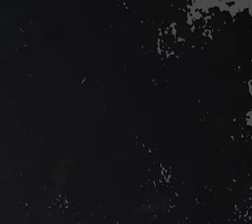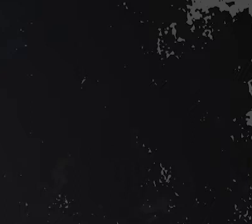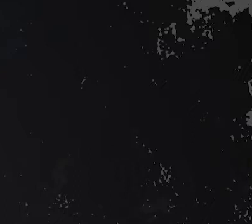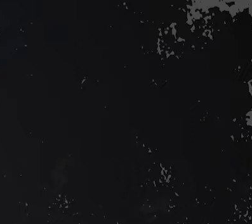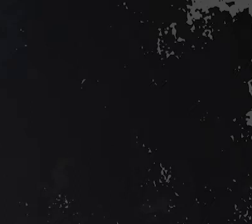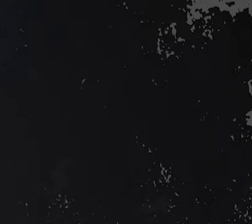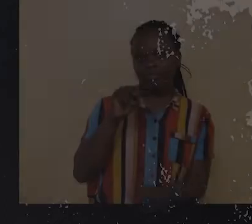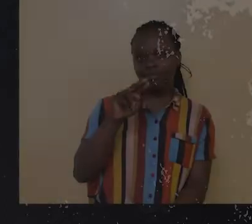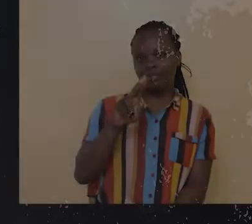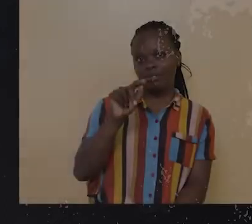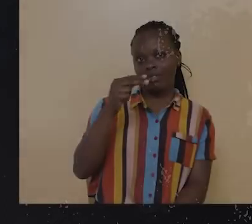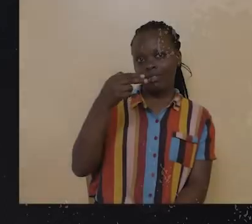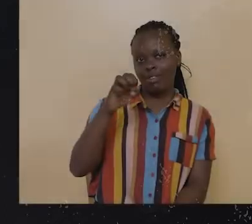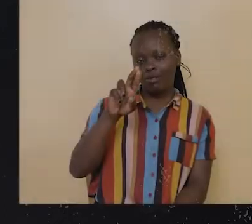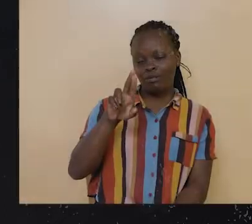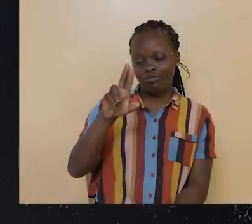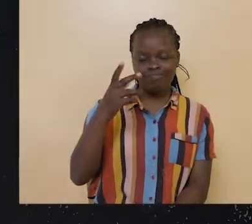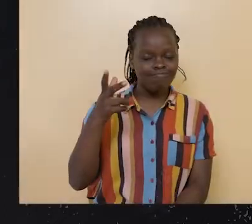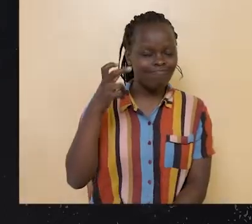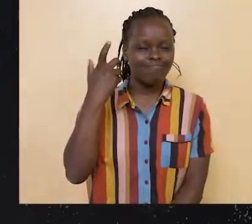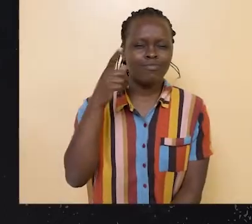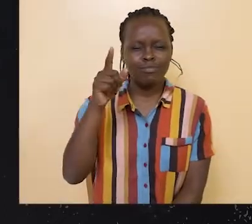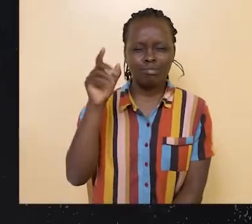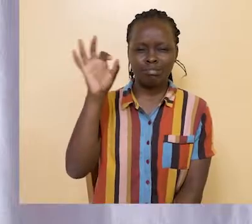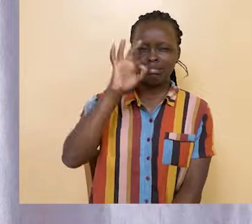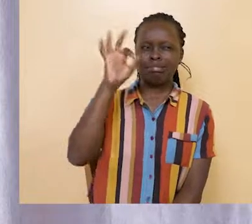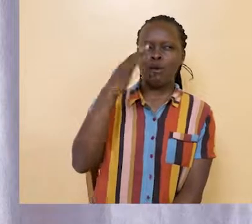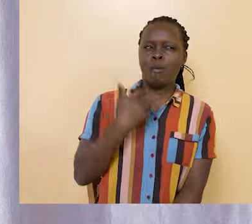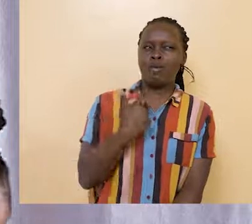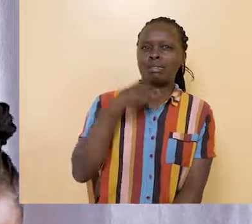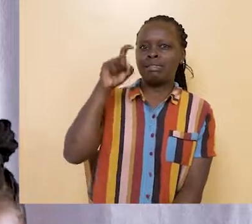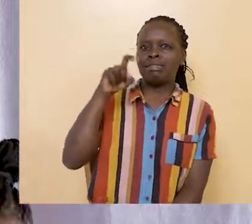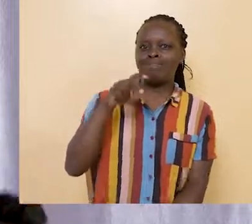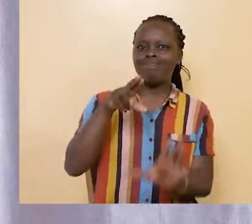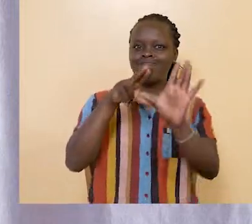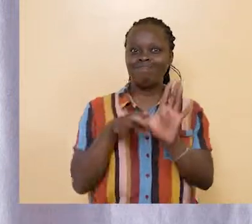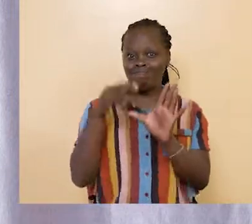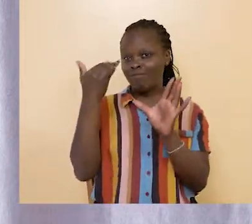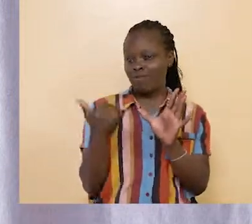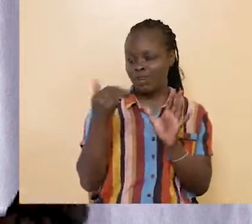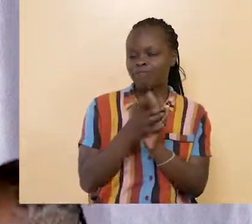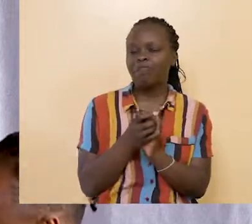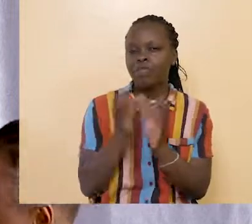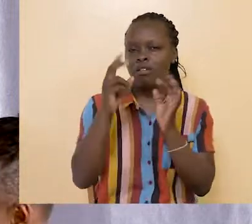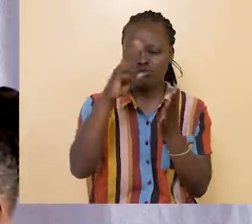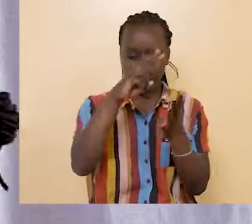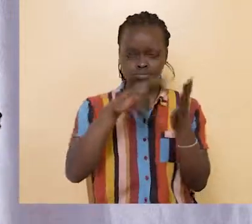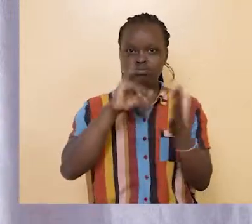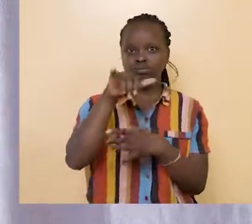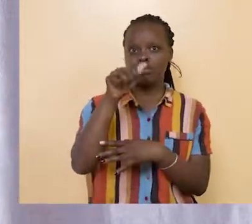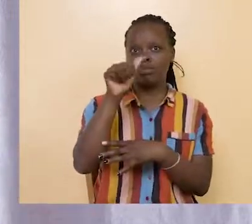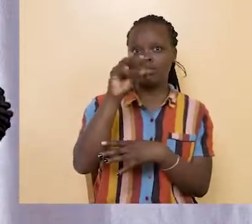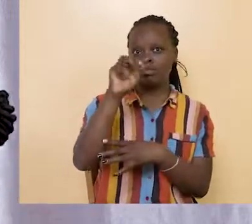My name is Mutheu, as you heard. I'm sure you're wondering why I need a stool. If you've read